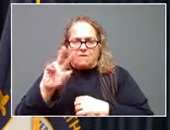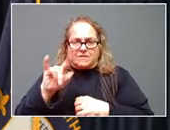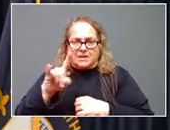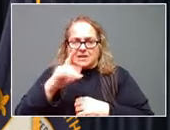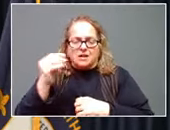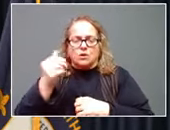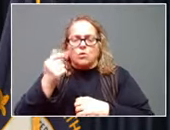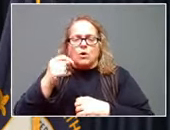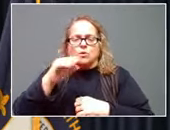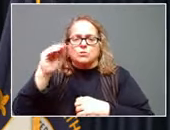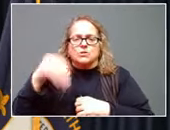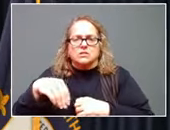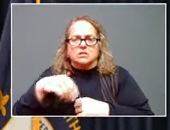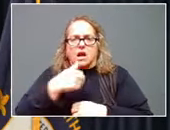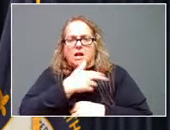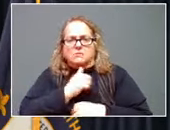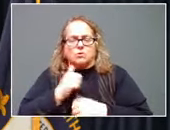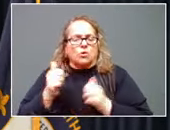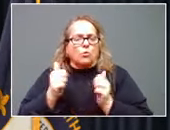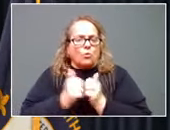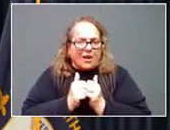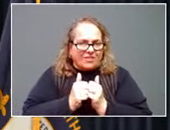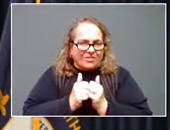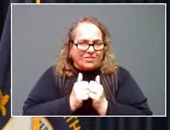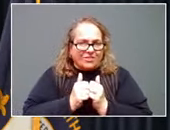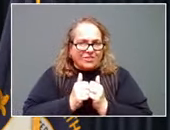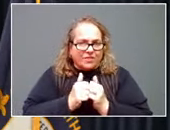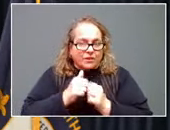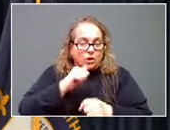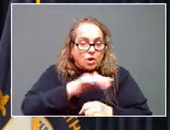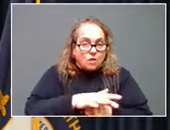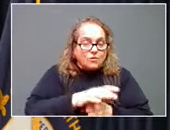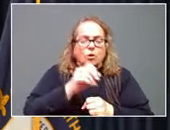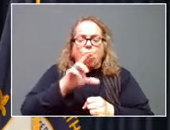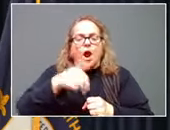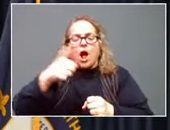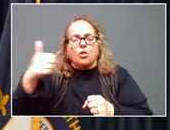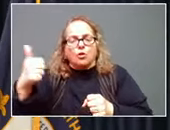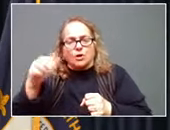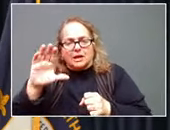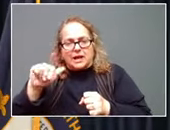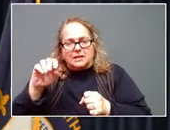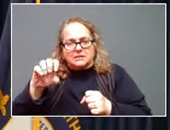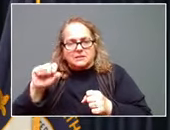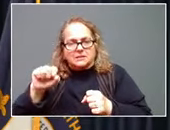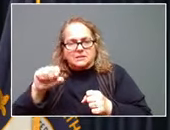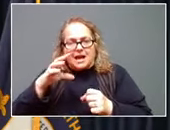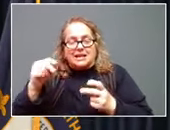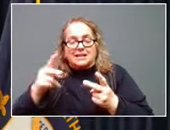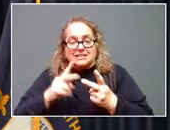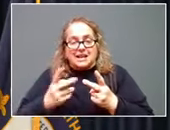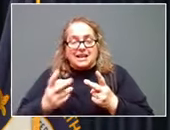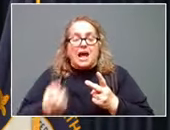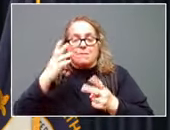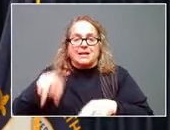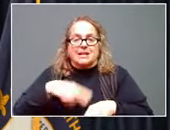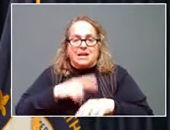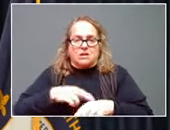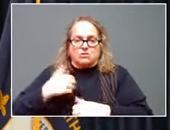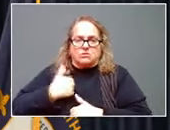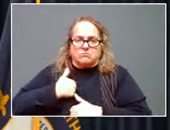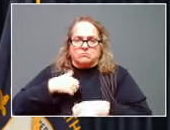is hospitalized with versus incidental cases? And second, how many National Guard members are still deployed helping the